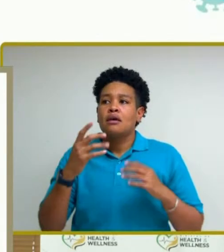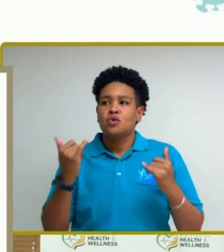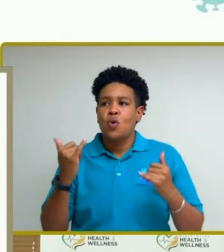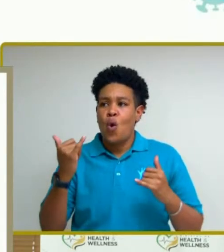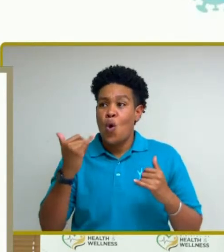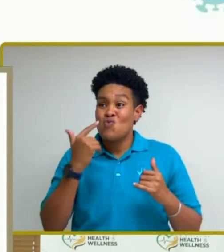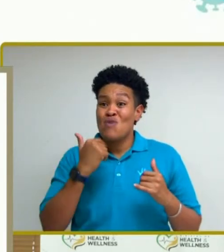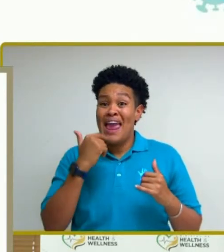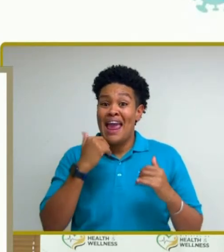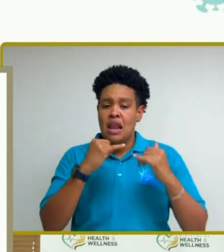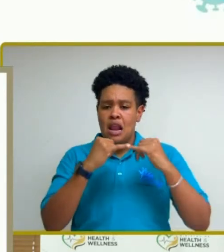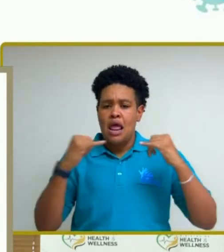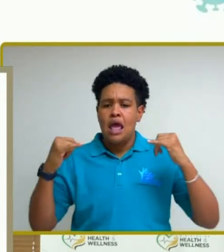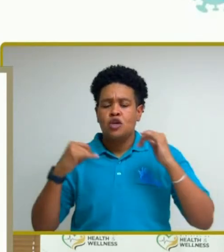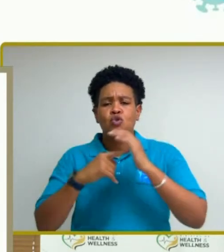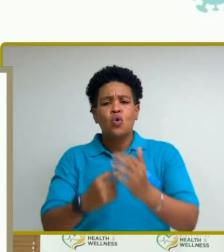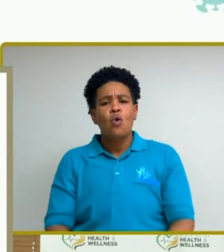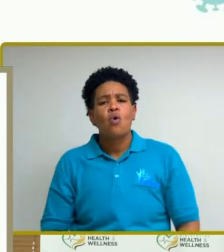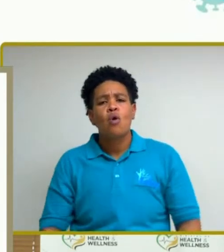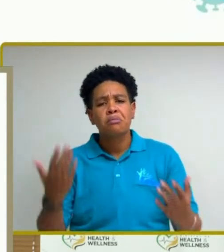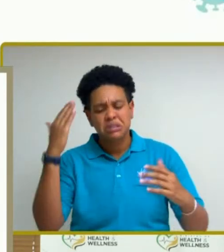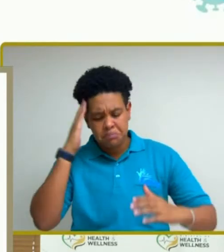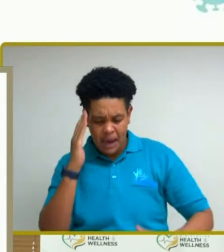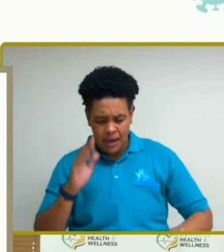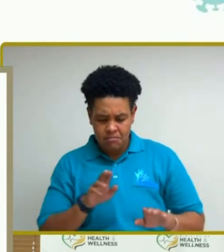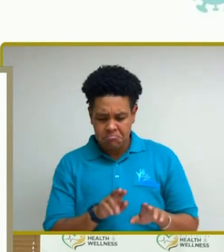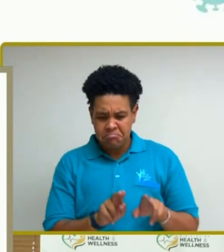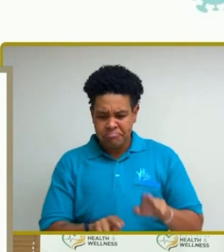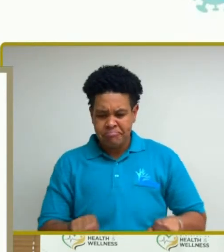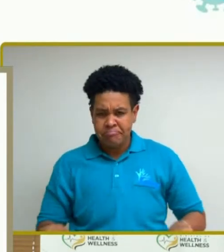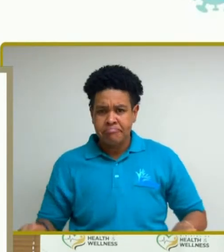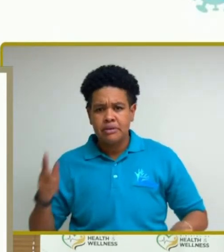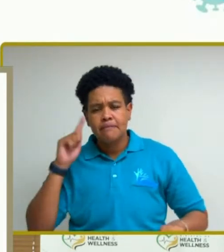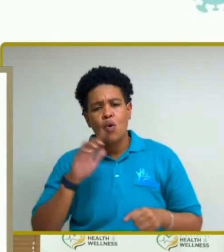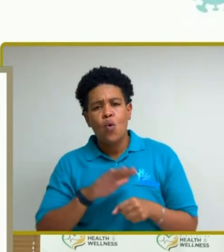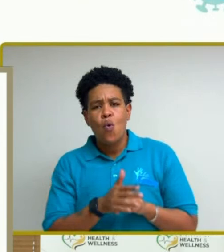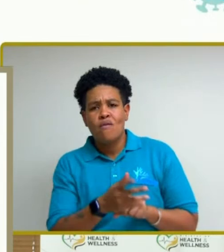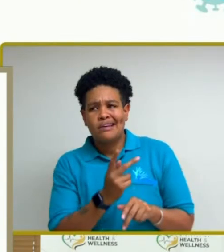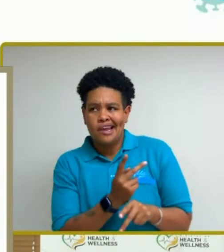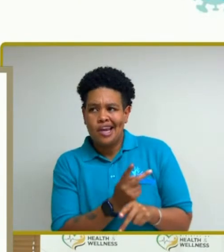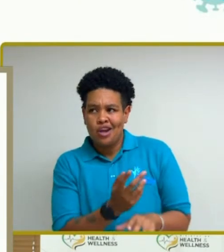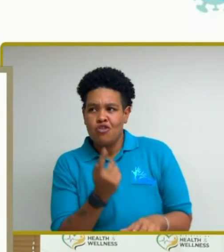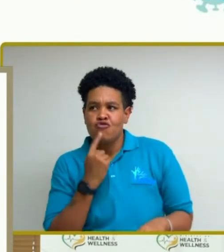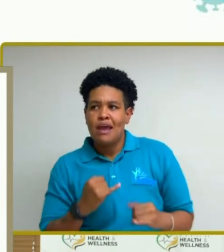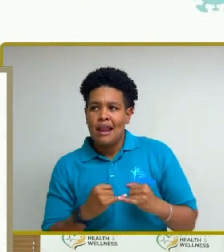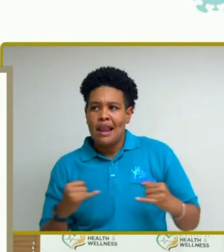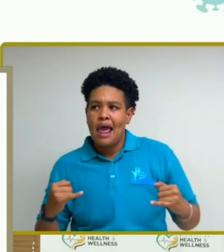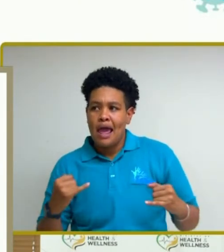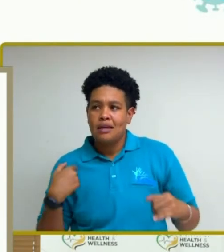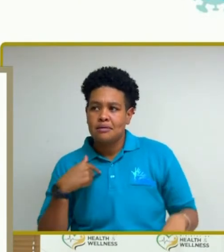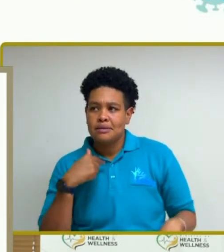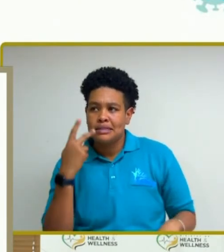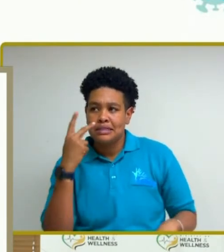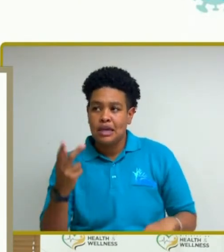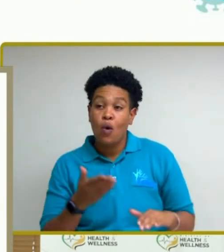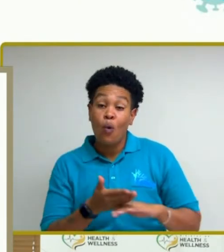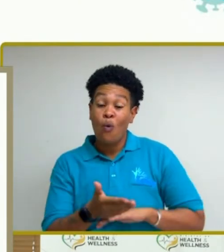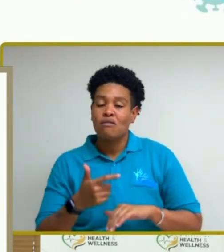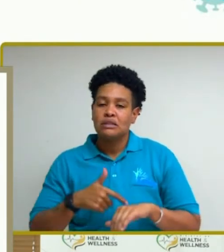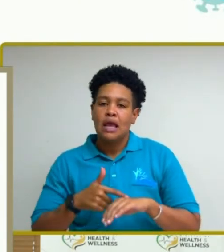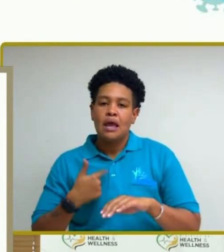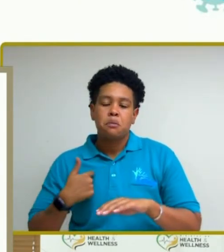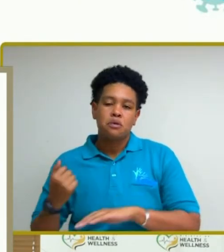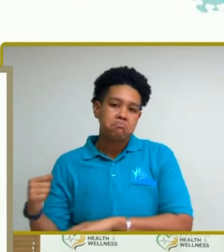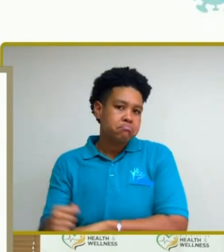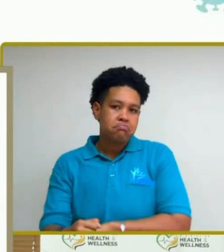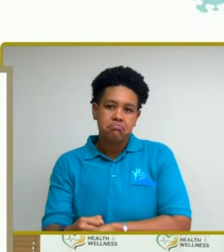indicates the number of beds that have been allocated for COVID care, and we would have seen that over time we have